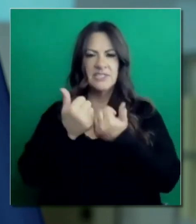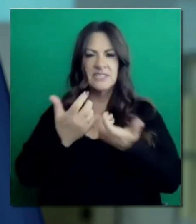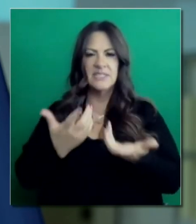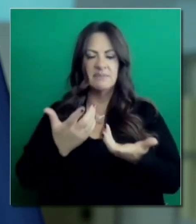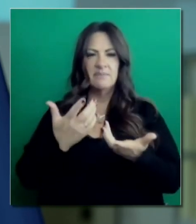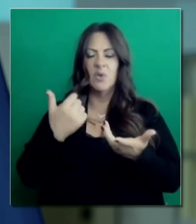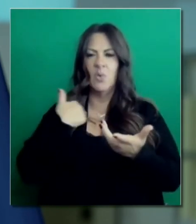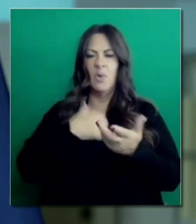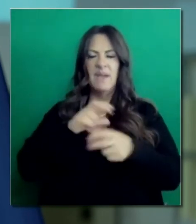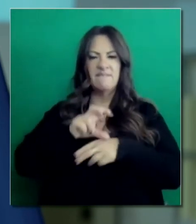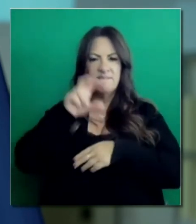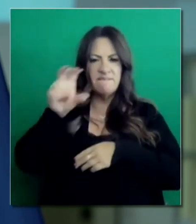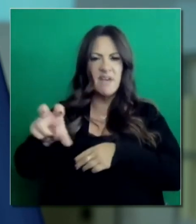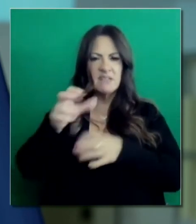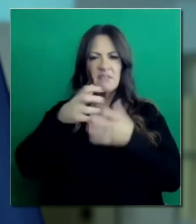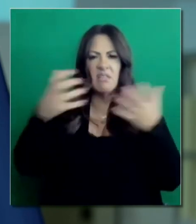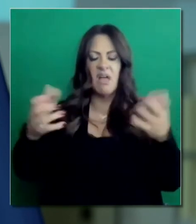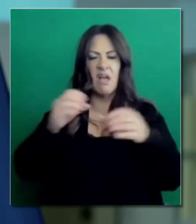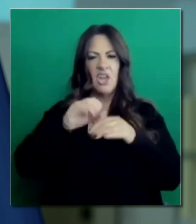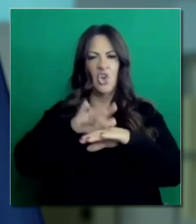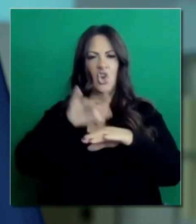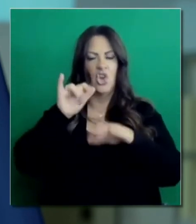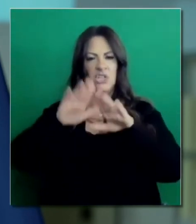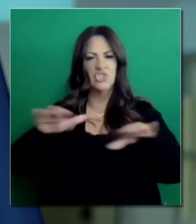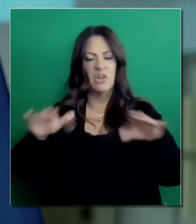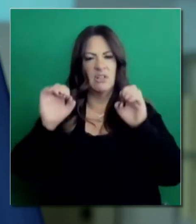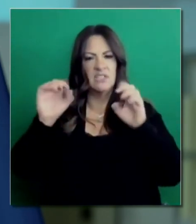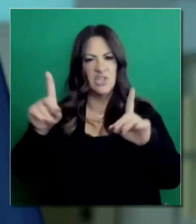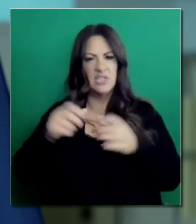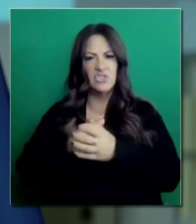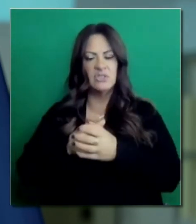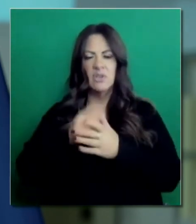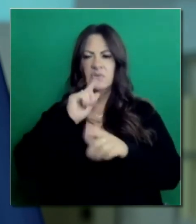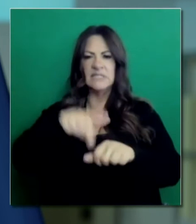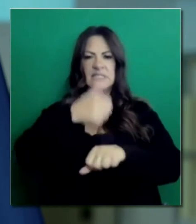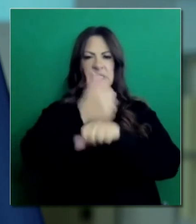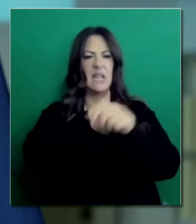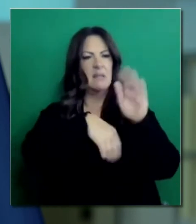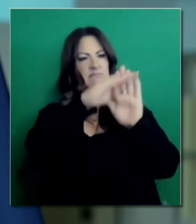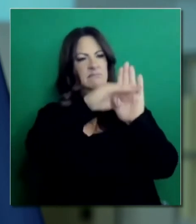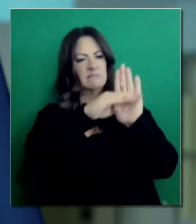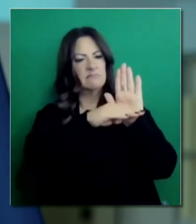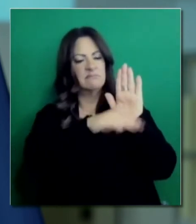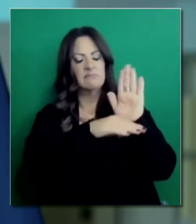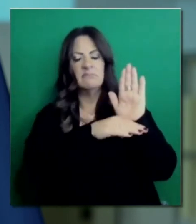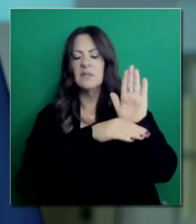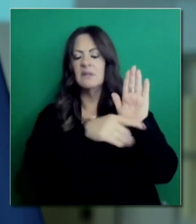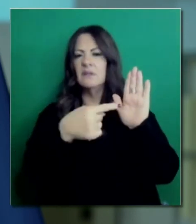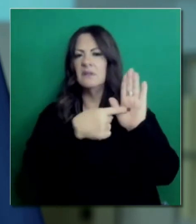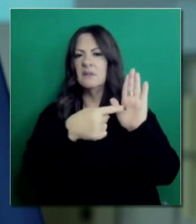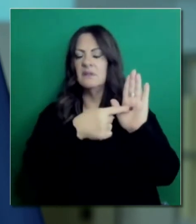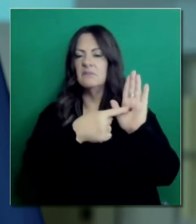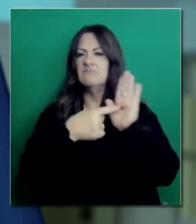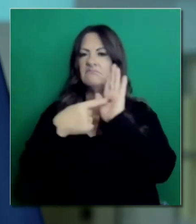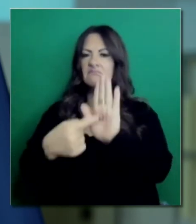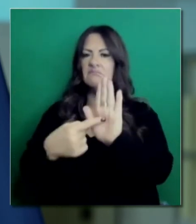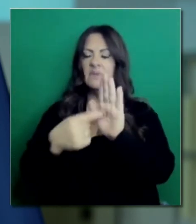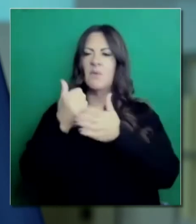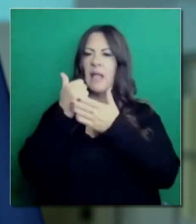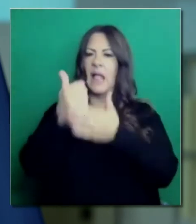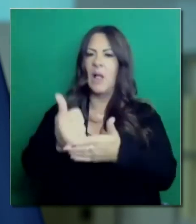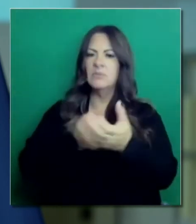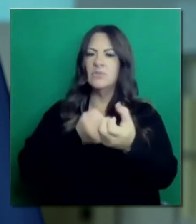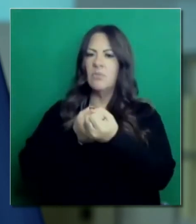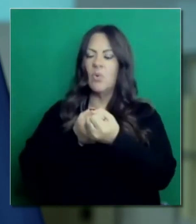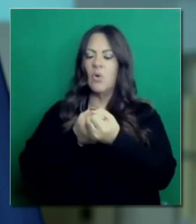education, to put out a blueprint, first blueprint of its type in state history, a master plan, not just for